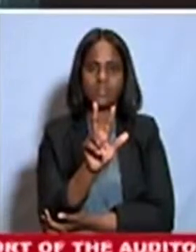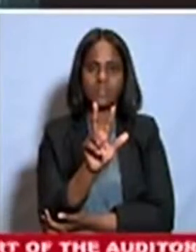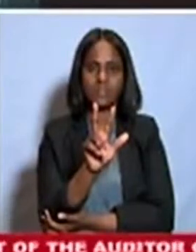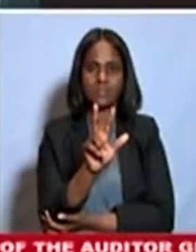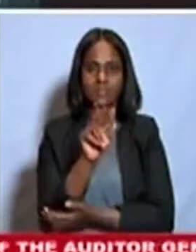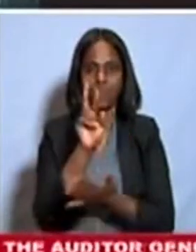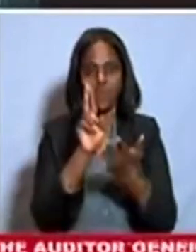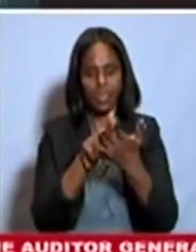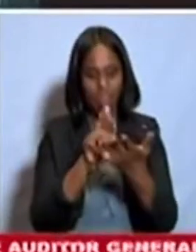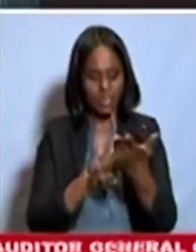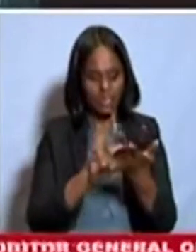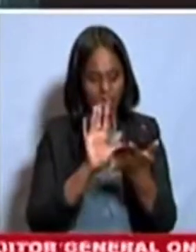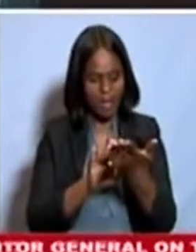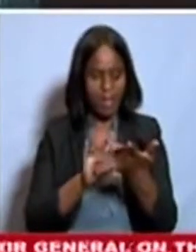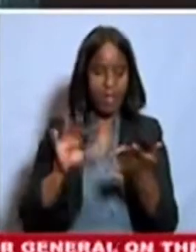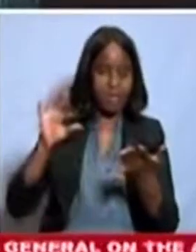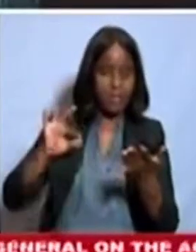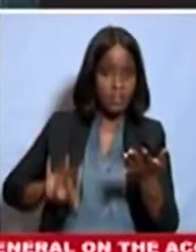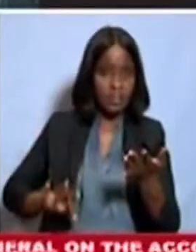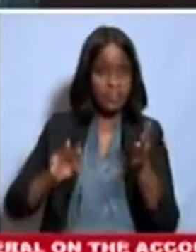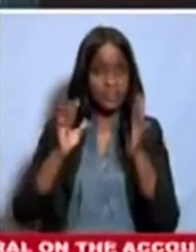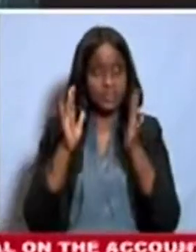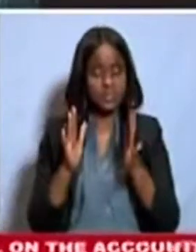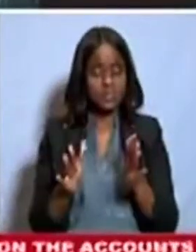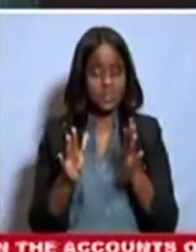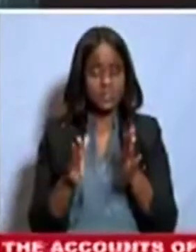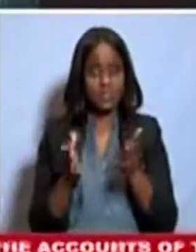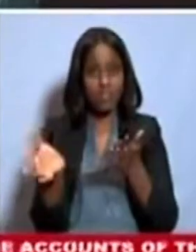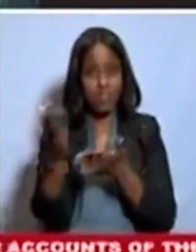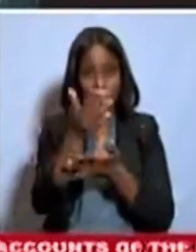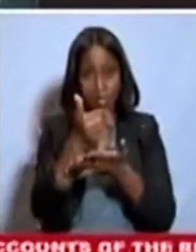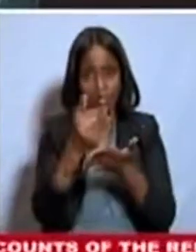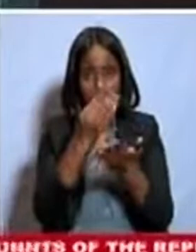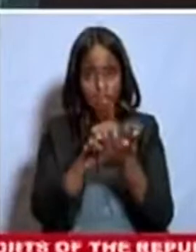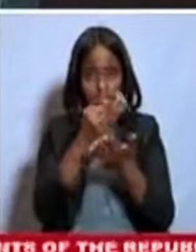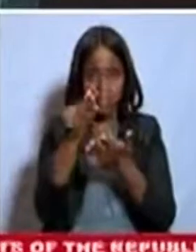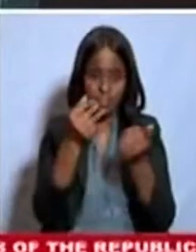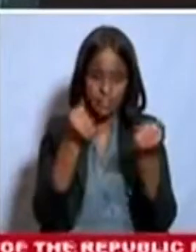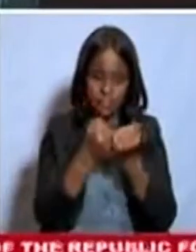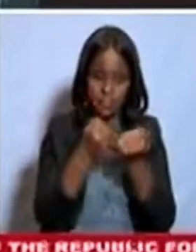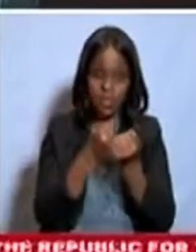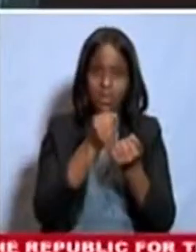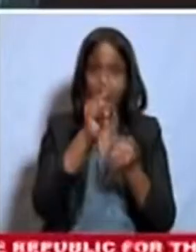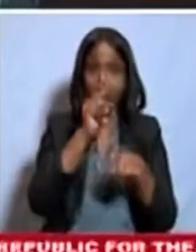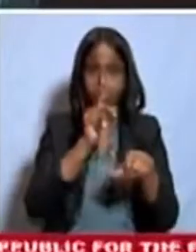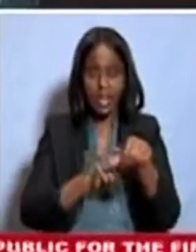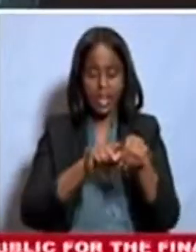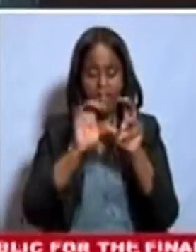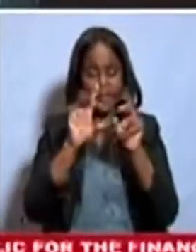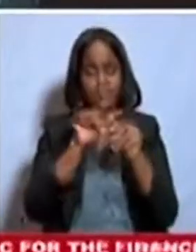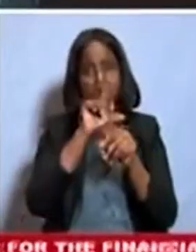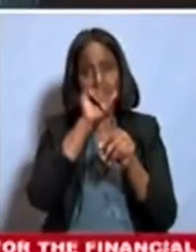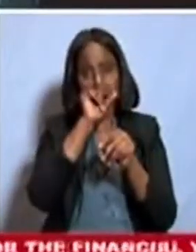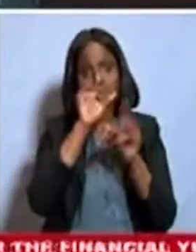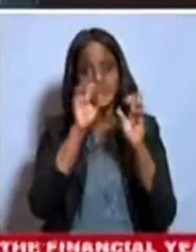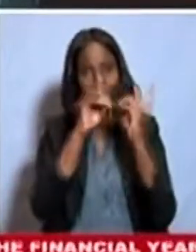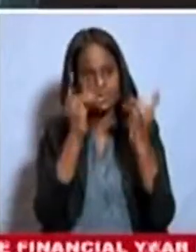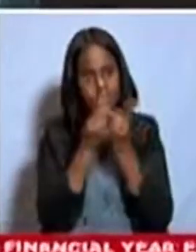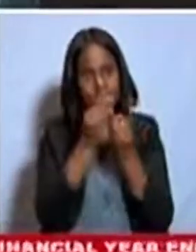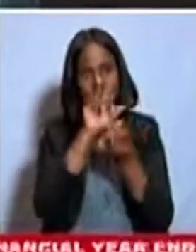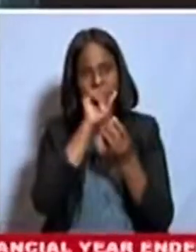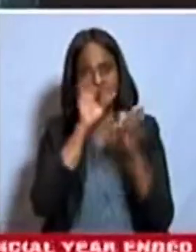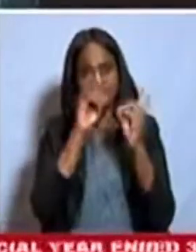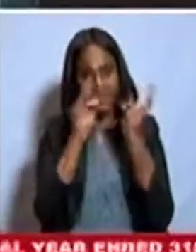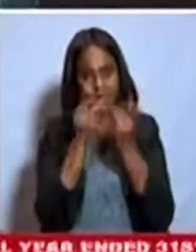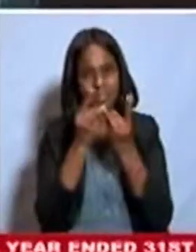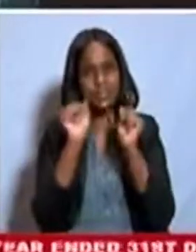It's reported that the beneficiaries collected, farming inputs twice. Okay. Livingston District. Livingston District.